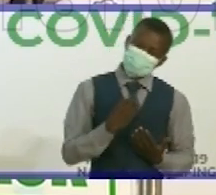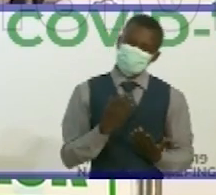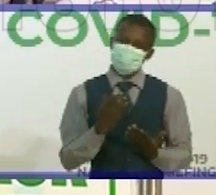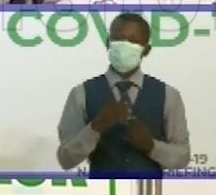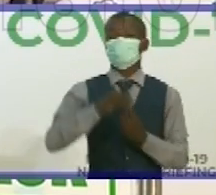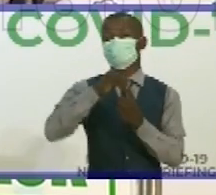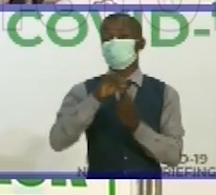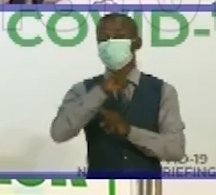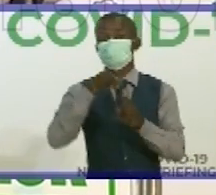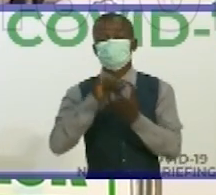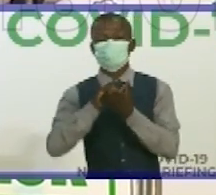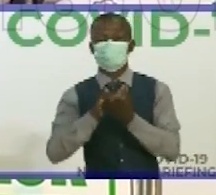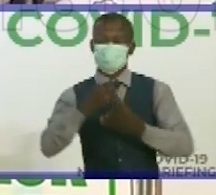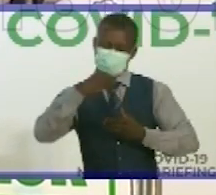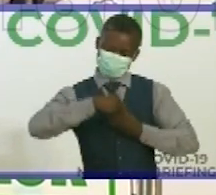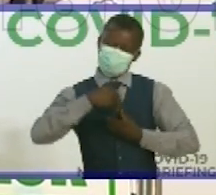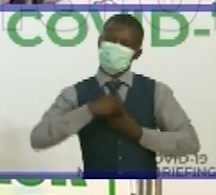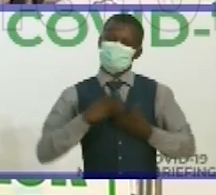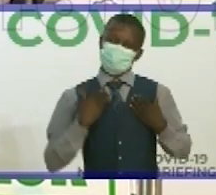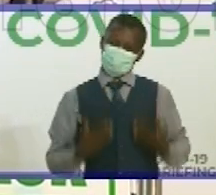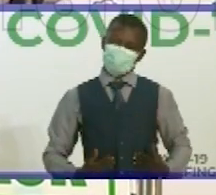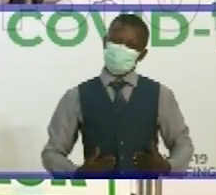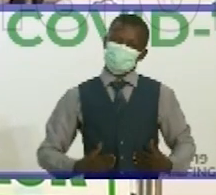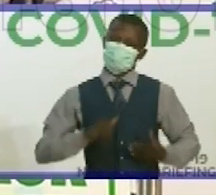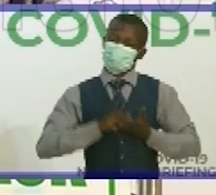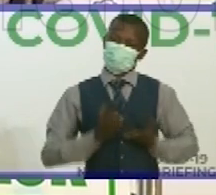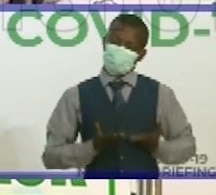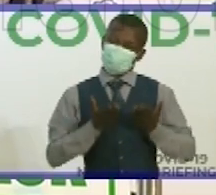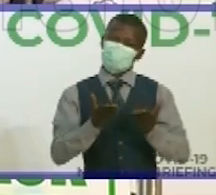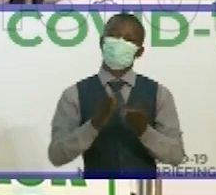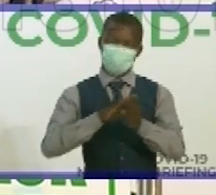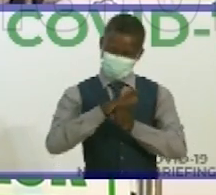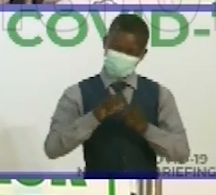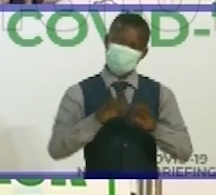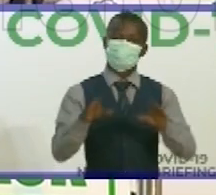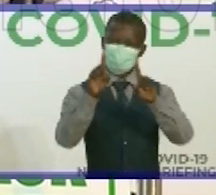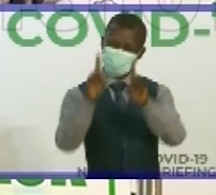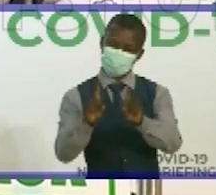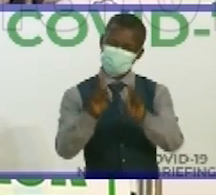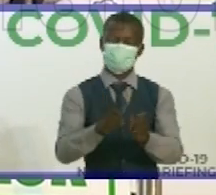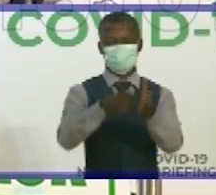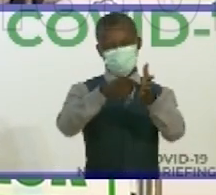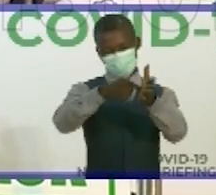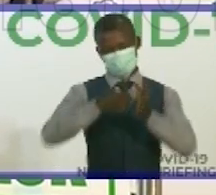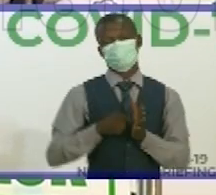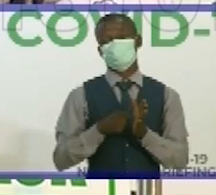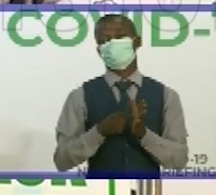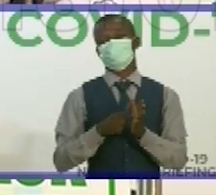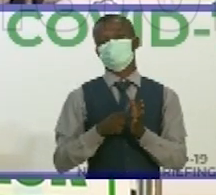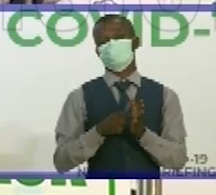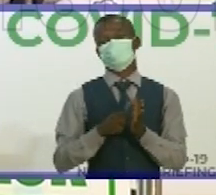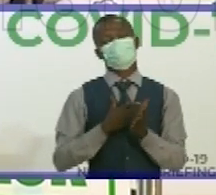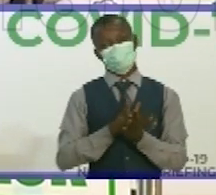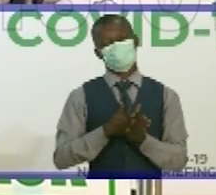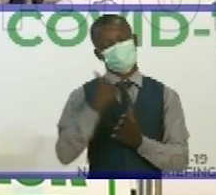of these symptoms occur together, may be suggestive of COVID, and a test is required. Please call your